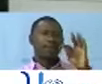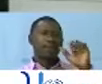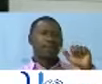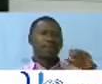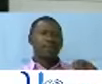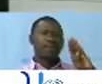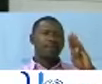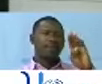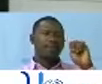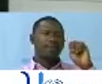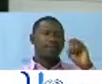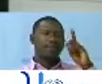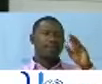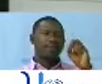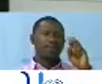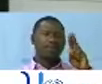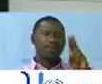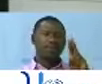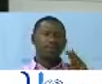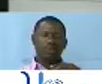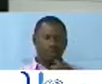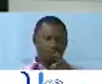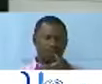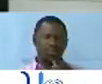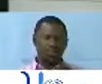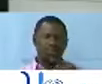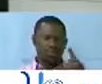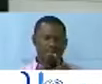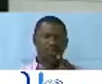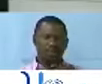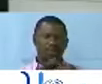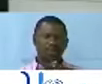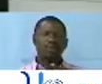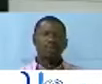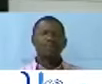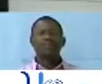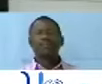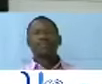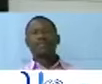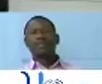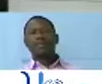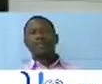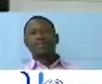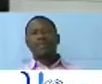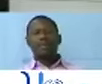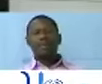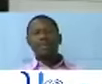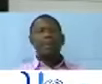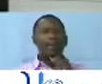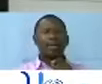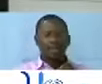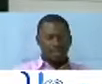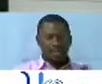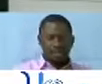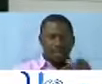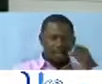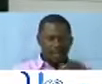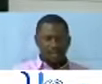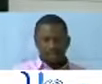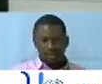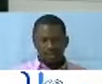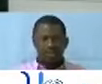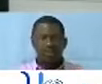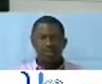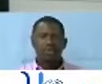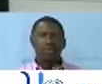na ci dara. Yes indeed. Yeah, anyway, he wrote a letter to the sheriff's department. Dafa bindon letter mu dem